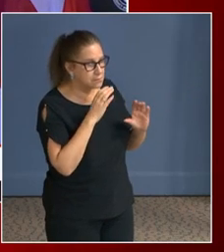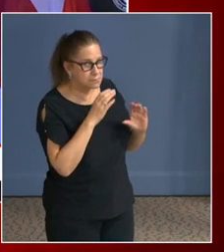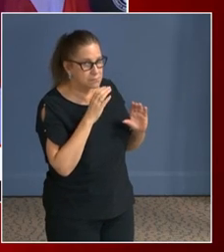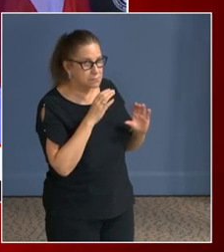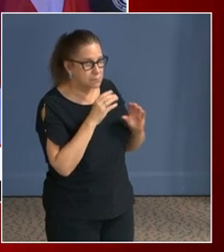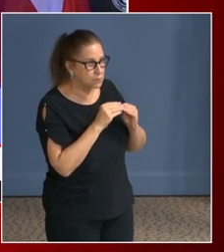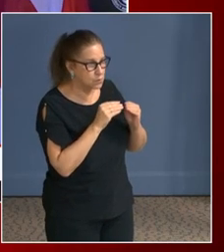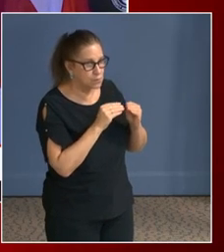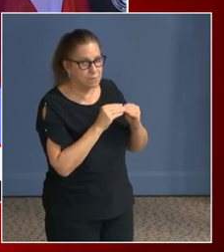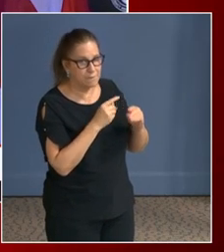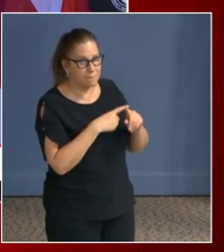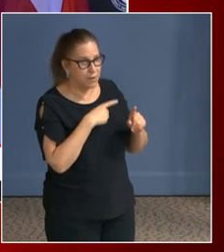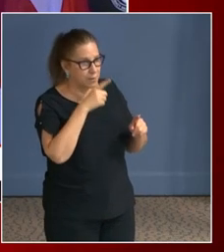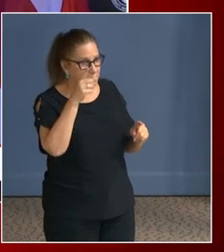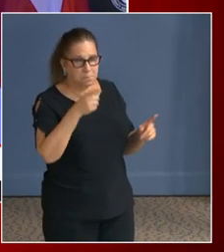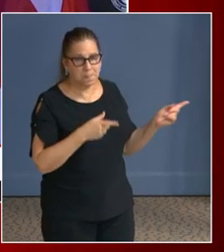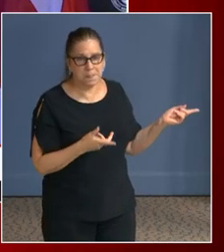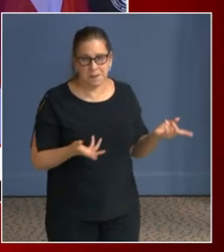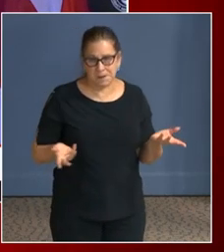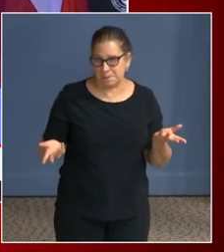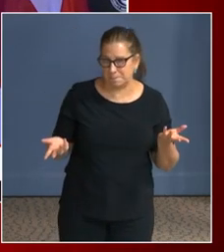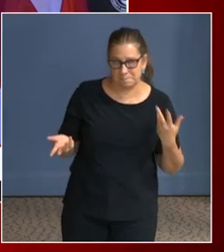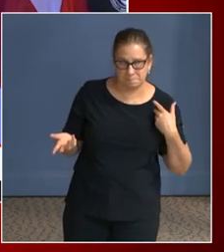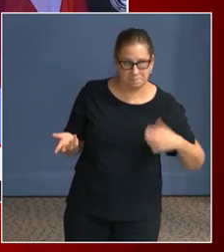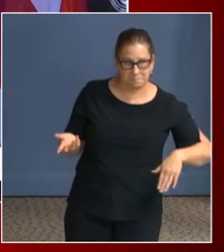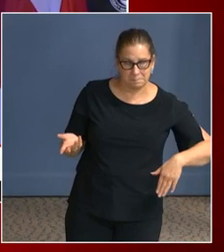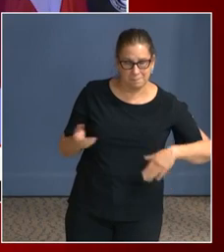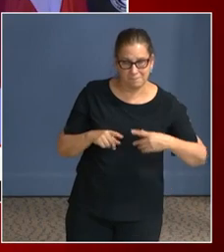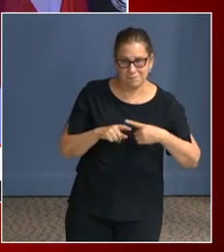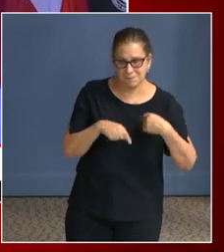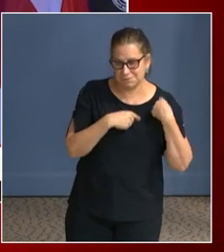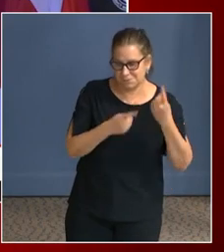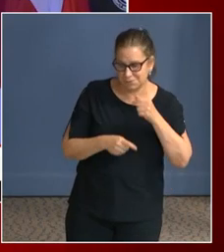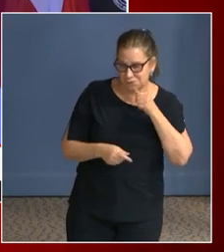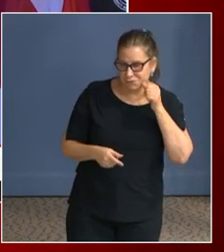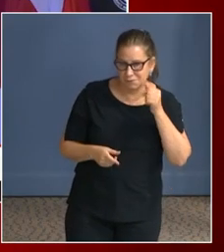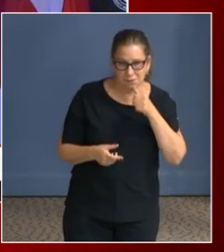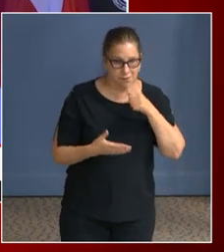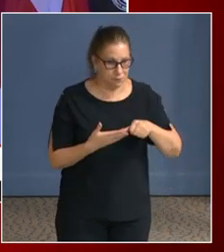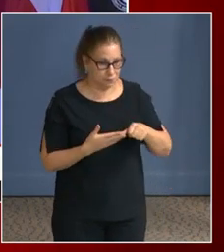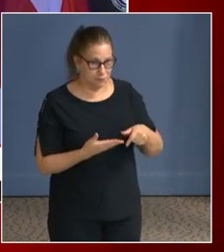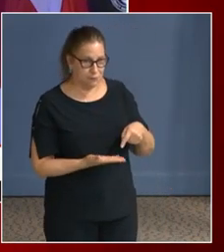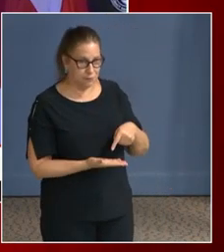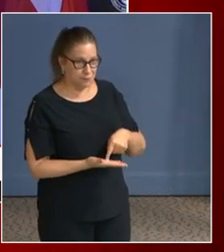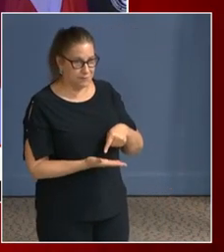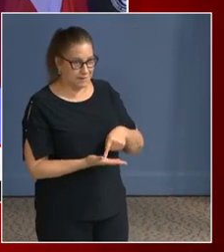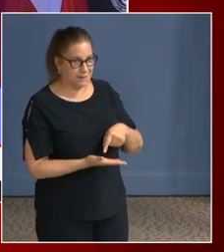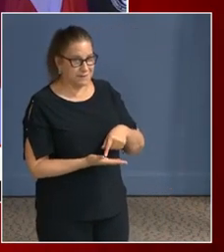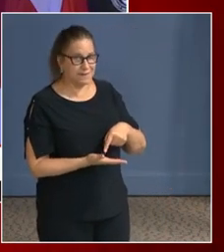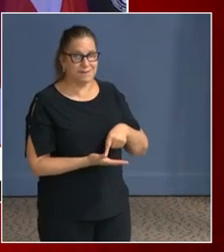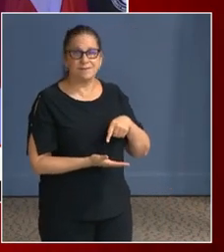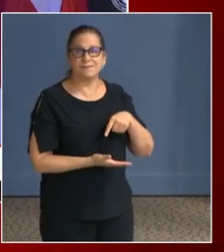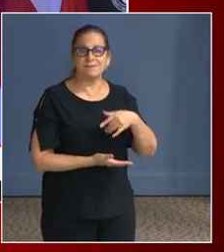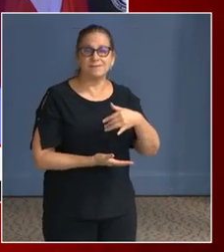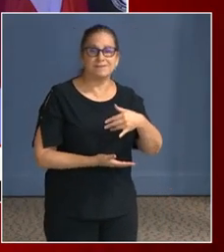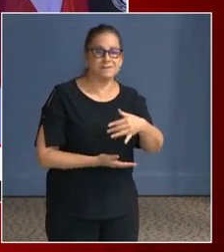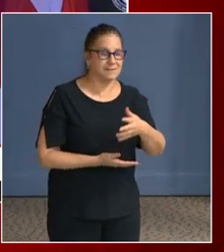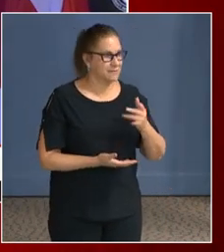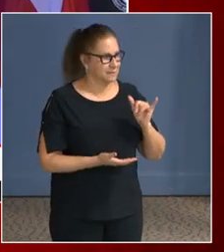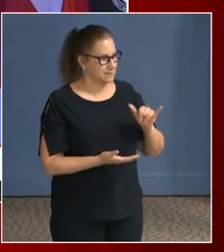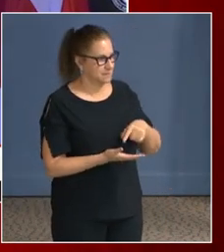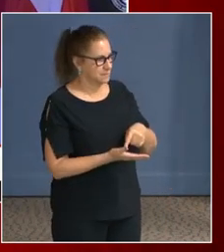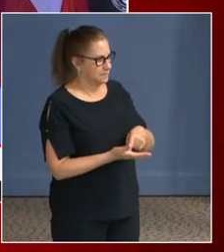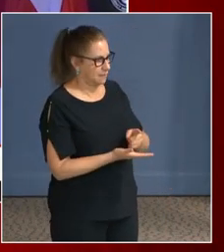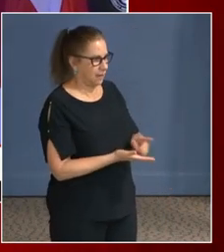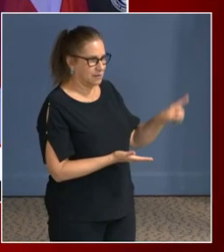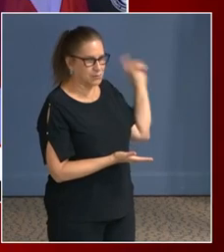this? I haven't talked to him since yesterday, no. No, I haven't talked to him since last week, but not since yesterday. And then